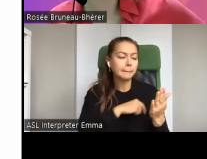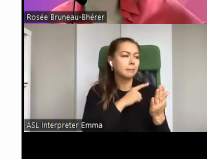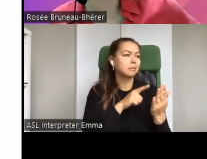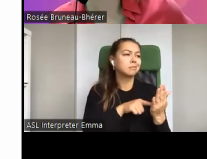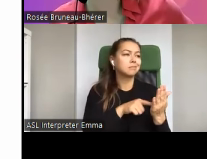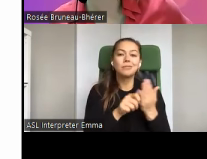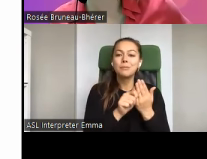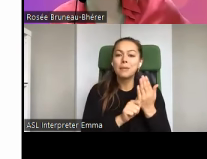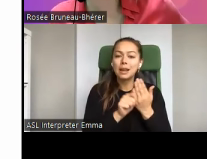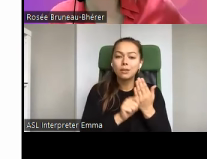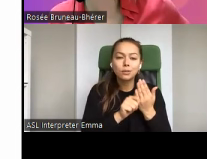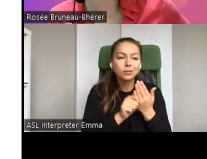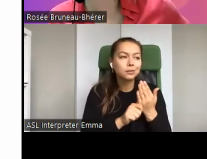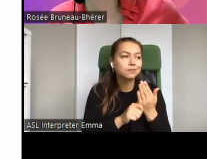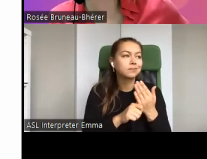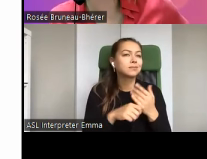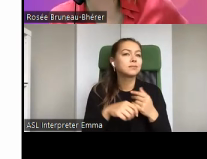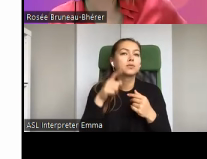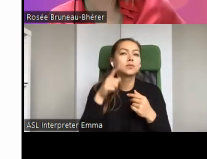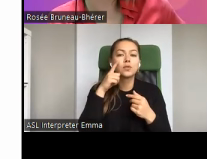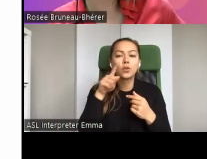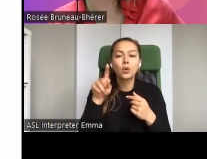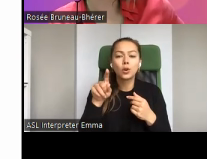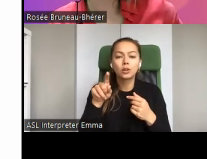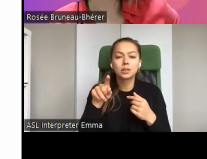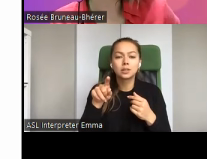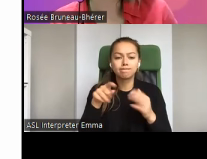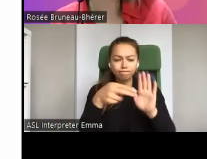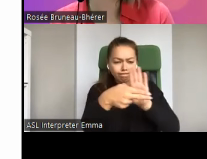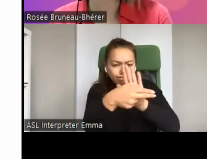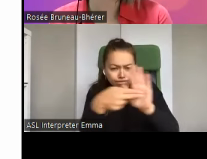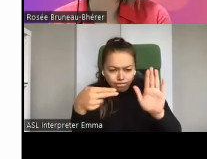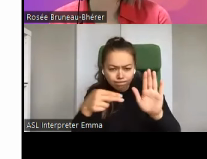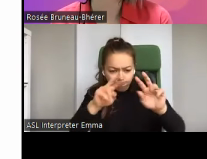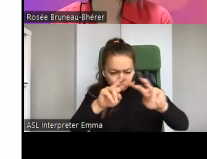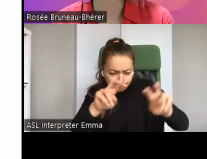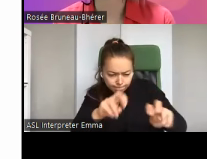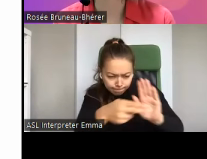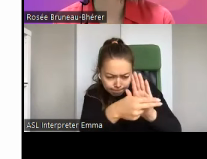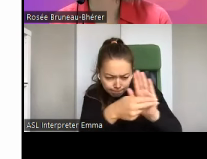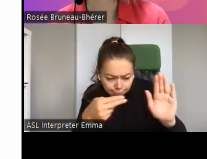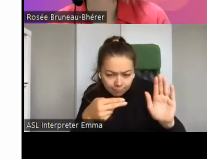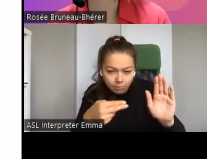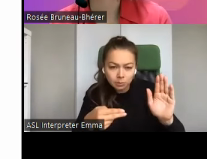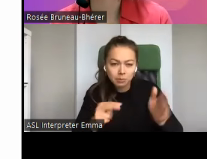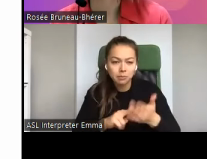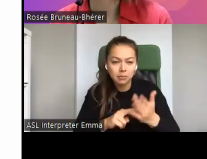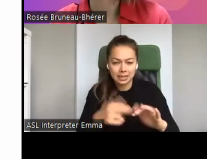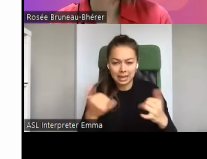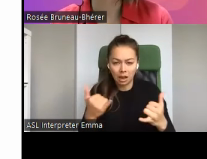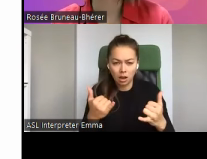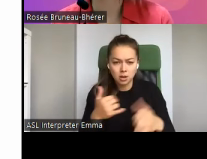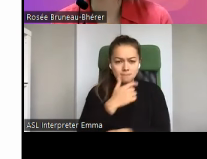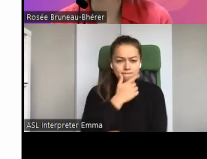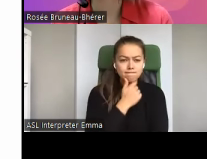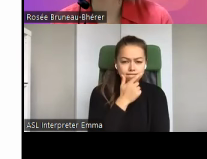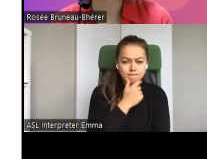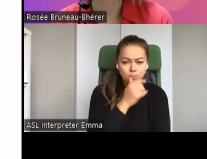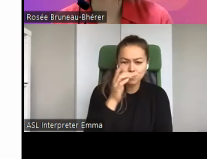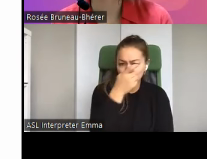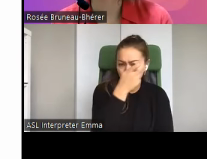manuals for diagnosis, well, is it trauma? Is it a mental health issue? You